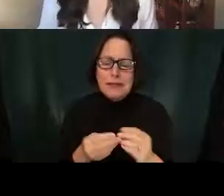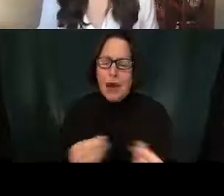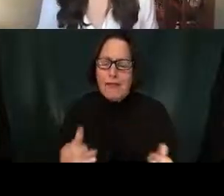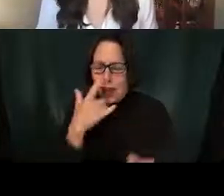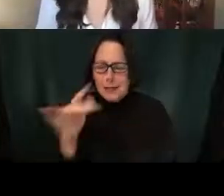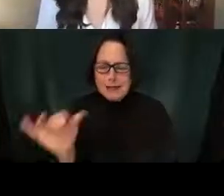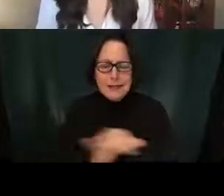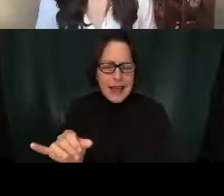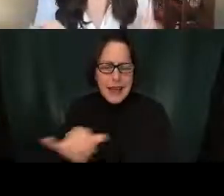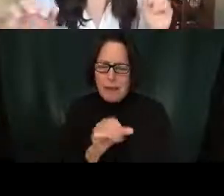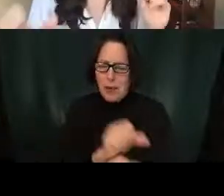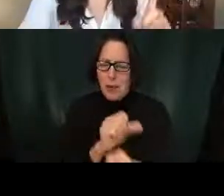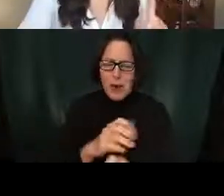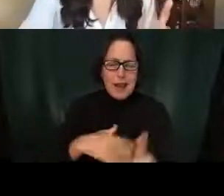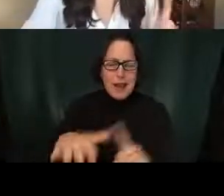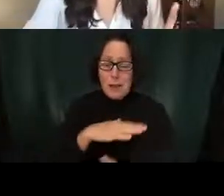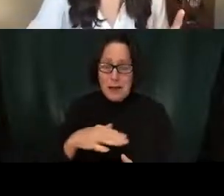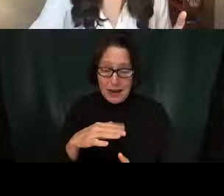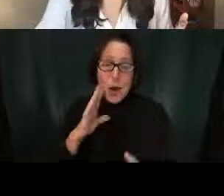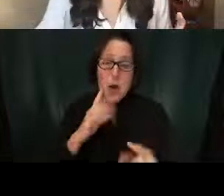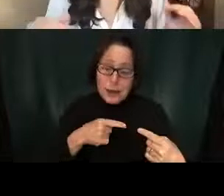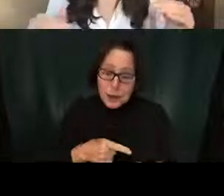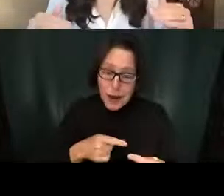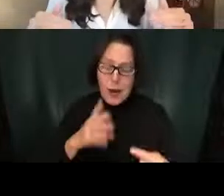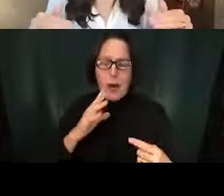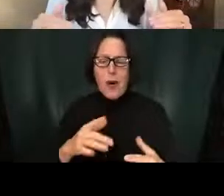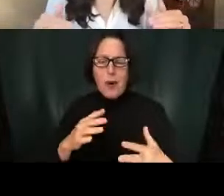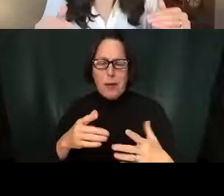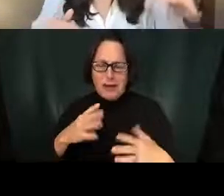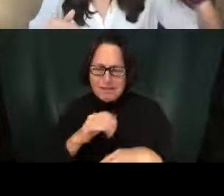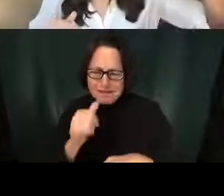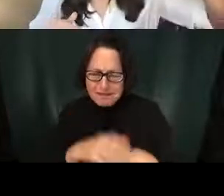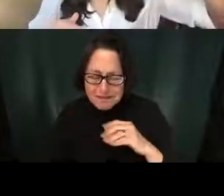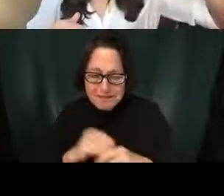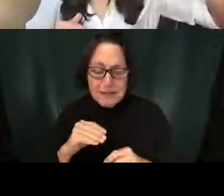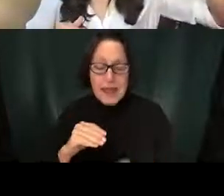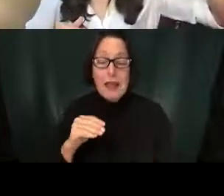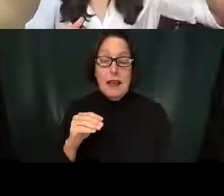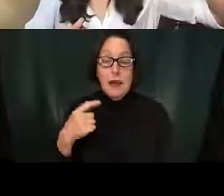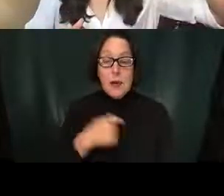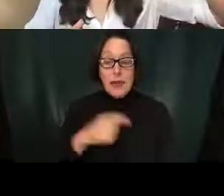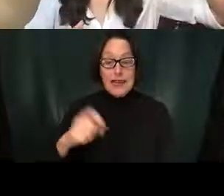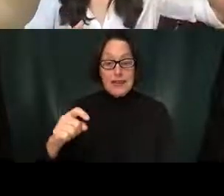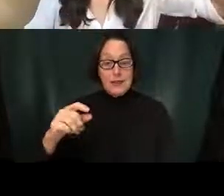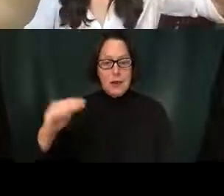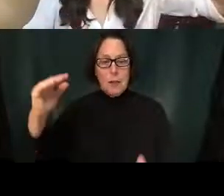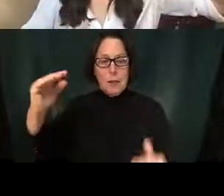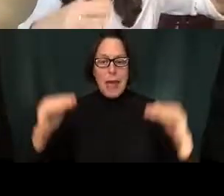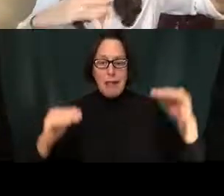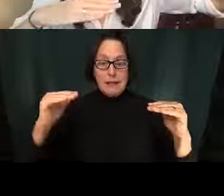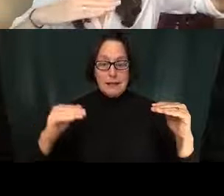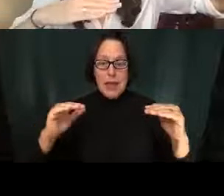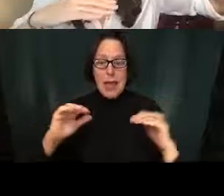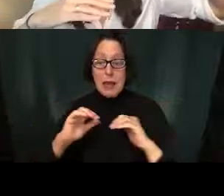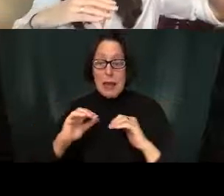skill in the work environment. The challenge for us is that we need to balance providing challenge